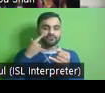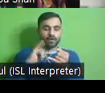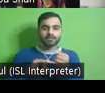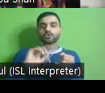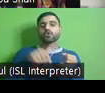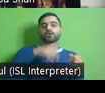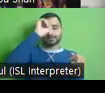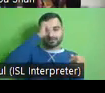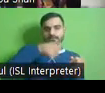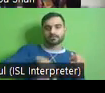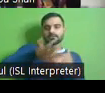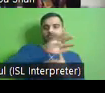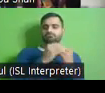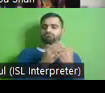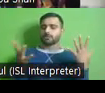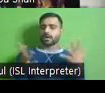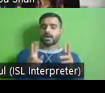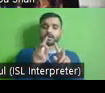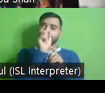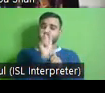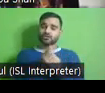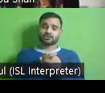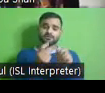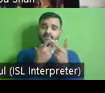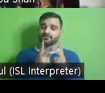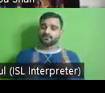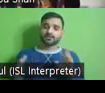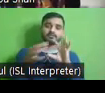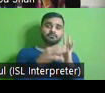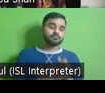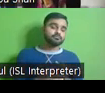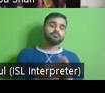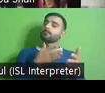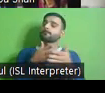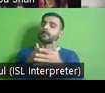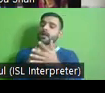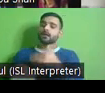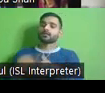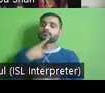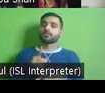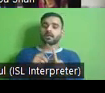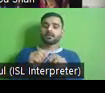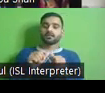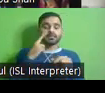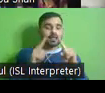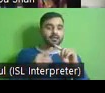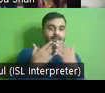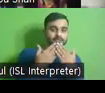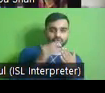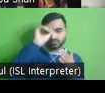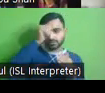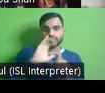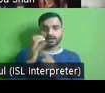India, there are some very key differences between Adivasis there and the Dalits who live in the